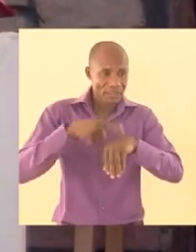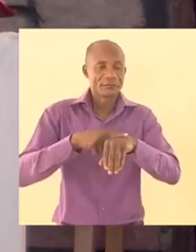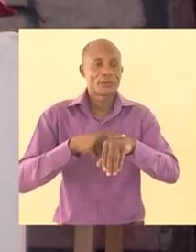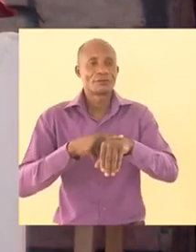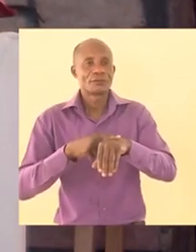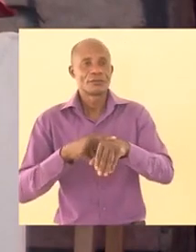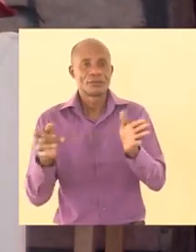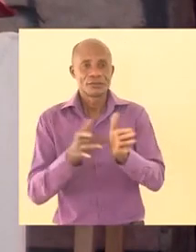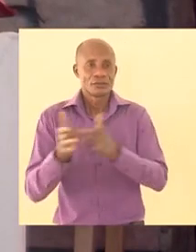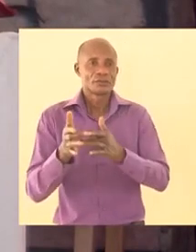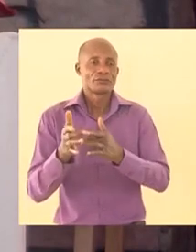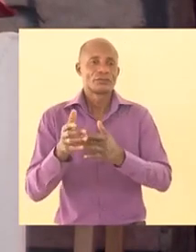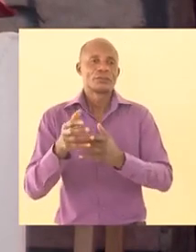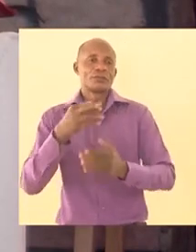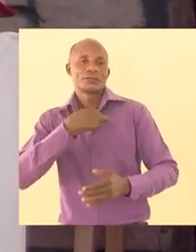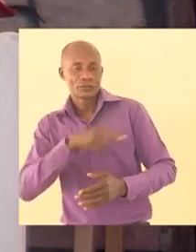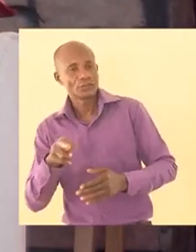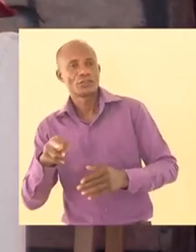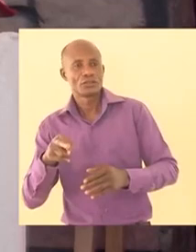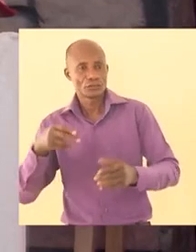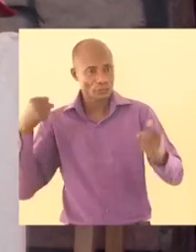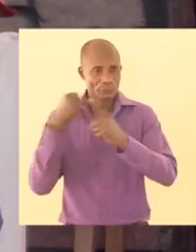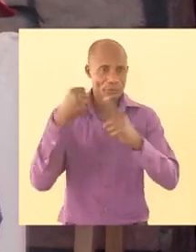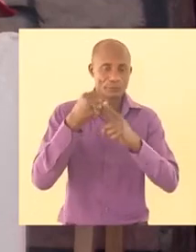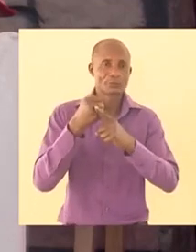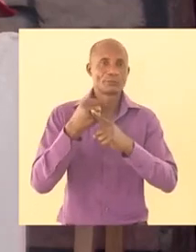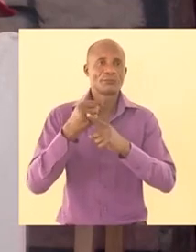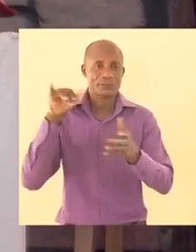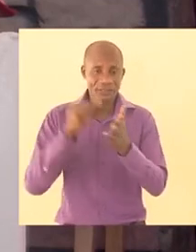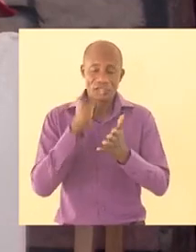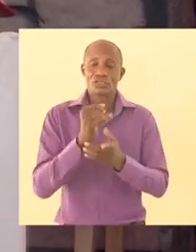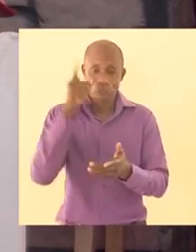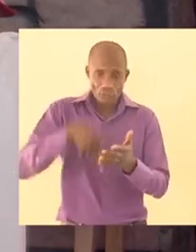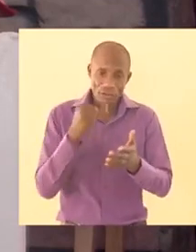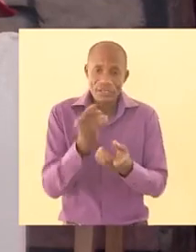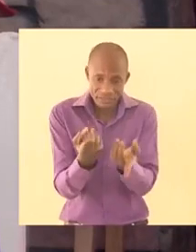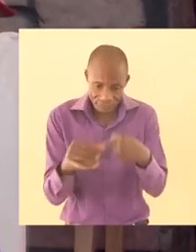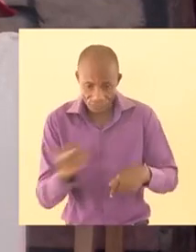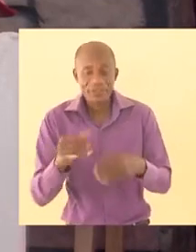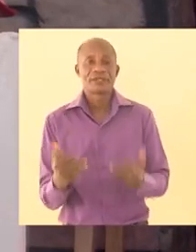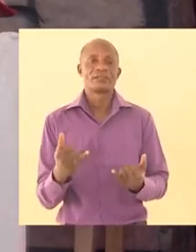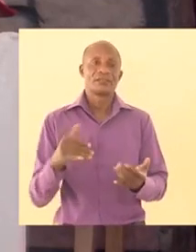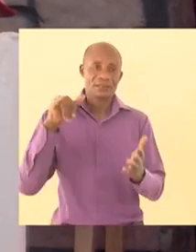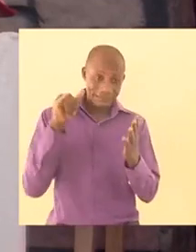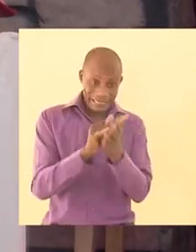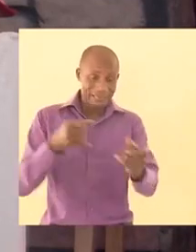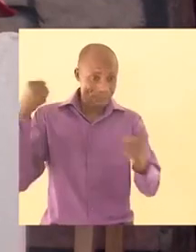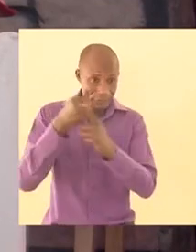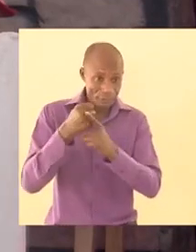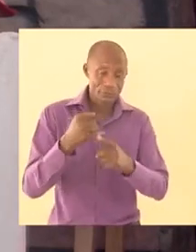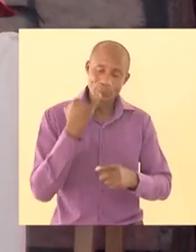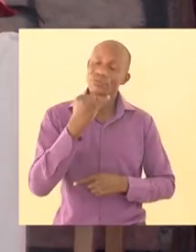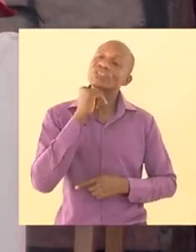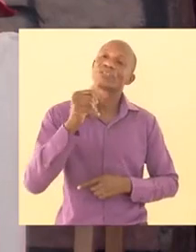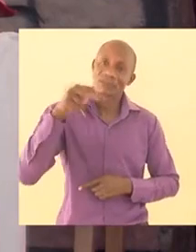Christian persecution like we had in the first 3 centuries of the church. That is what is coming now. And that Christian persecution is not necessarily